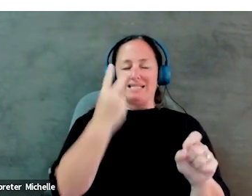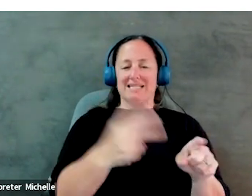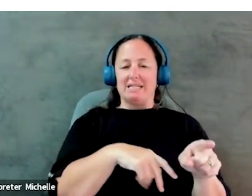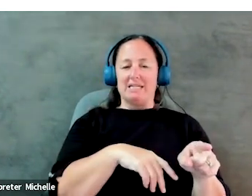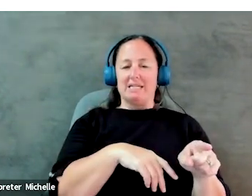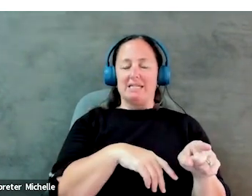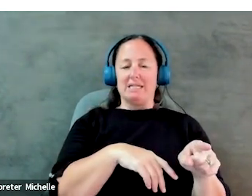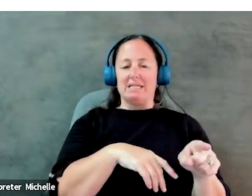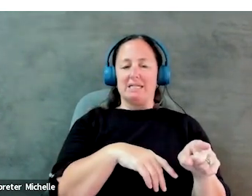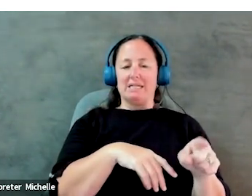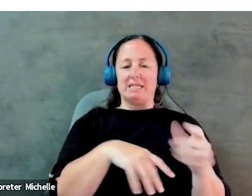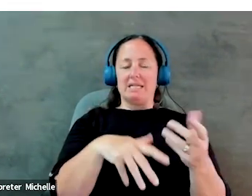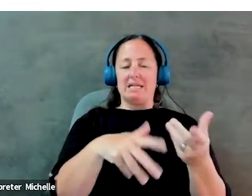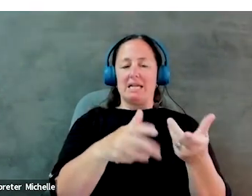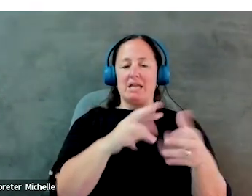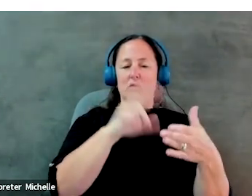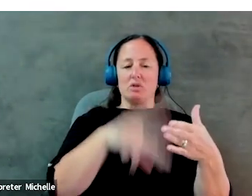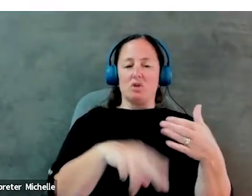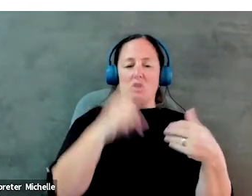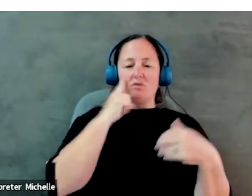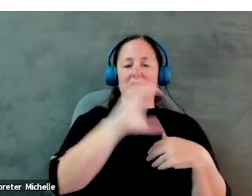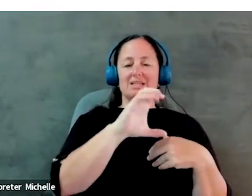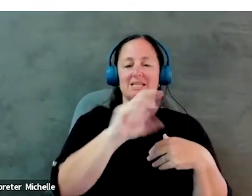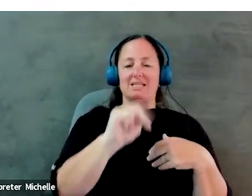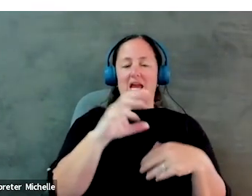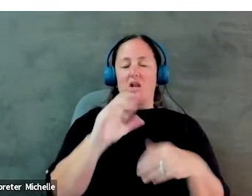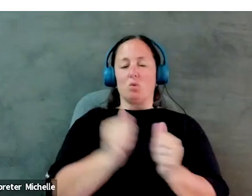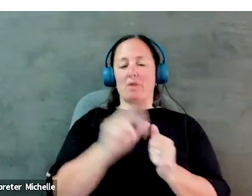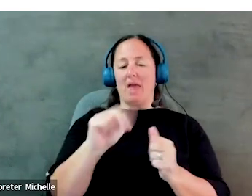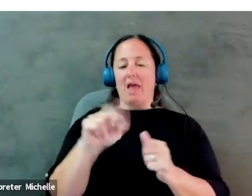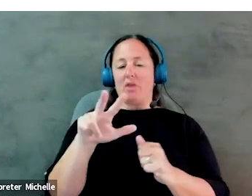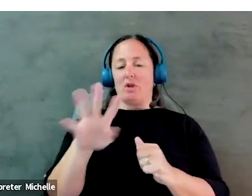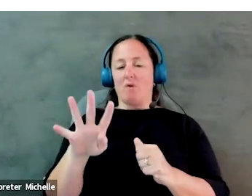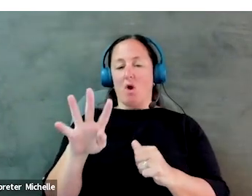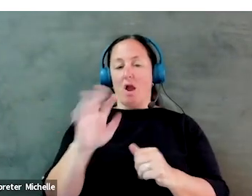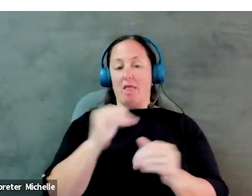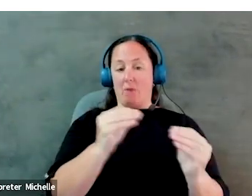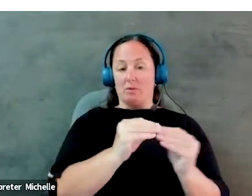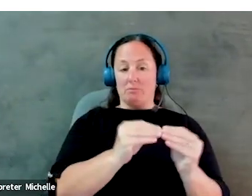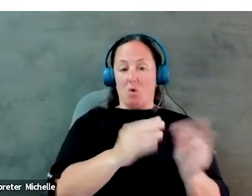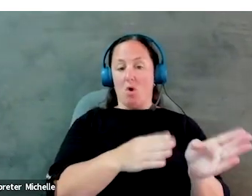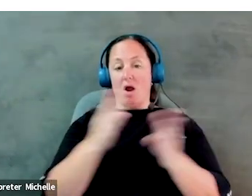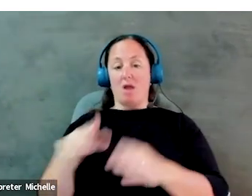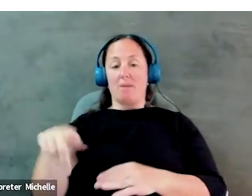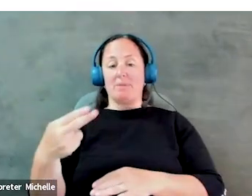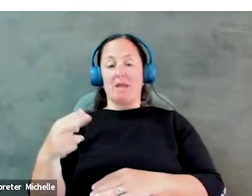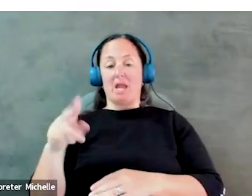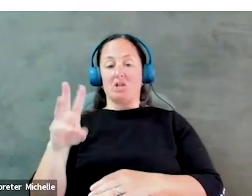can see the interaction of CCN with BN34, which was more,